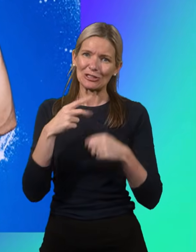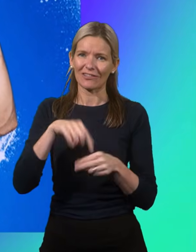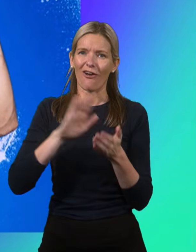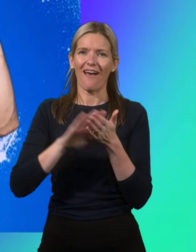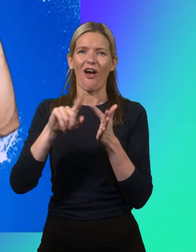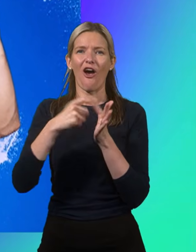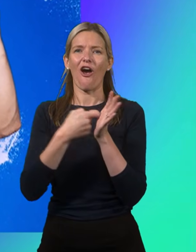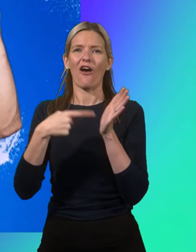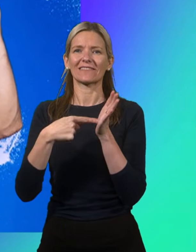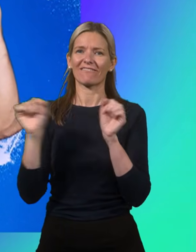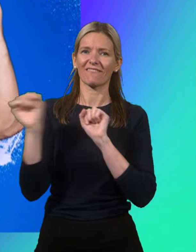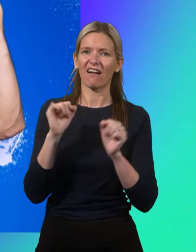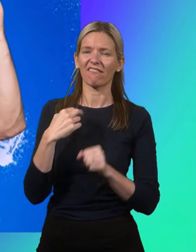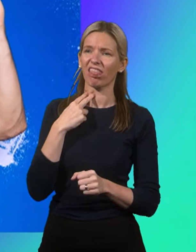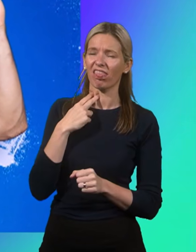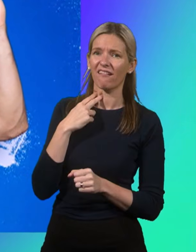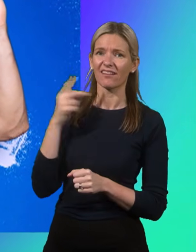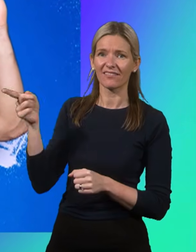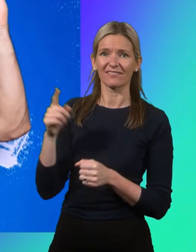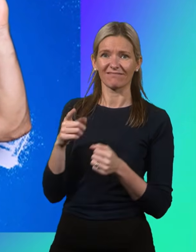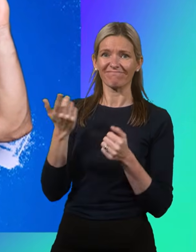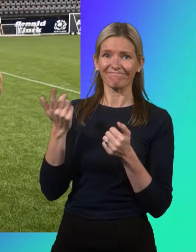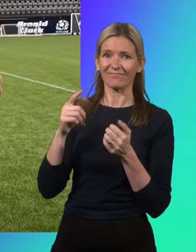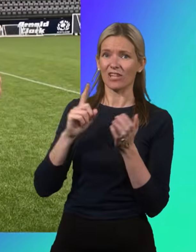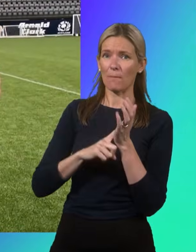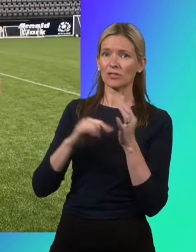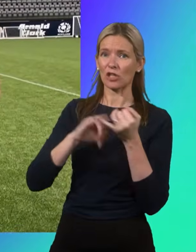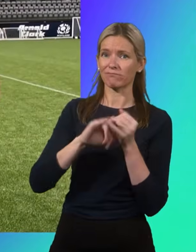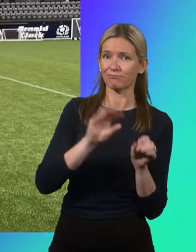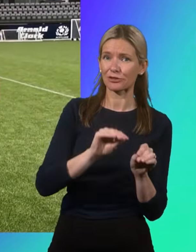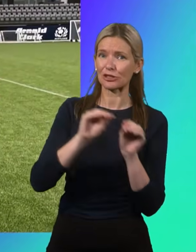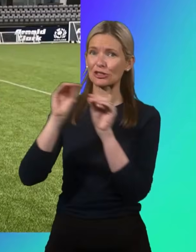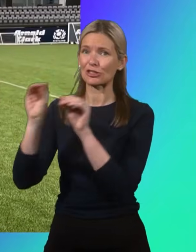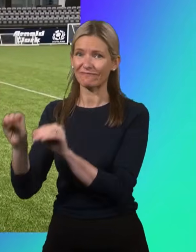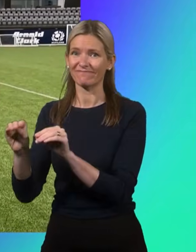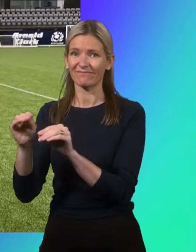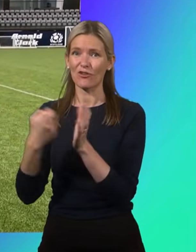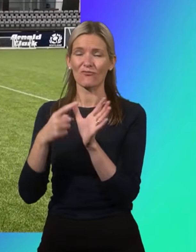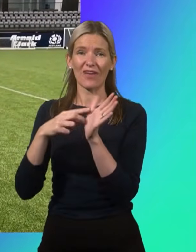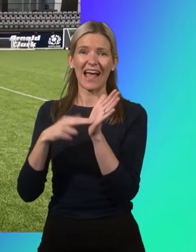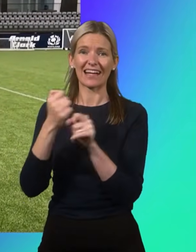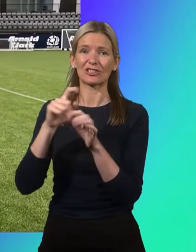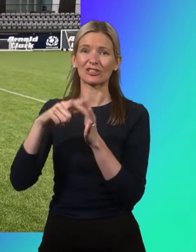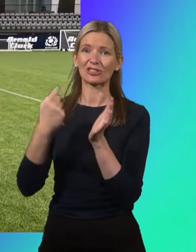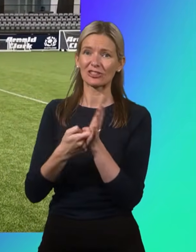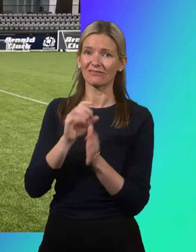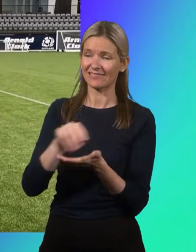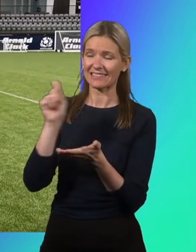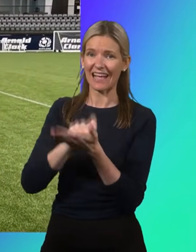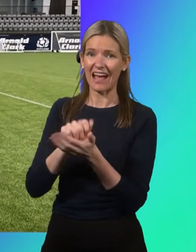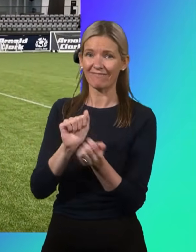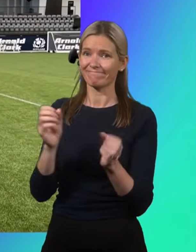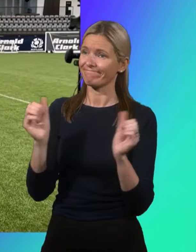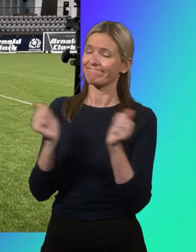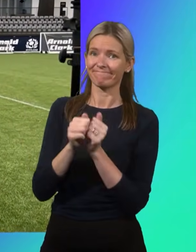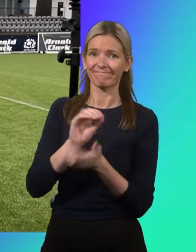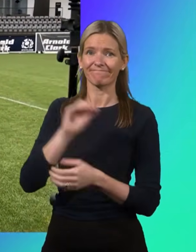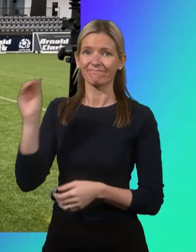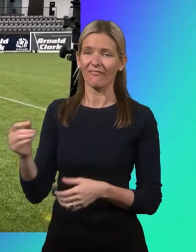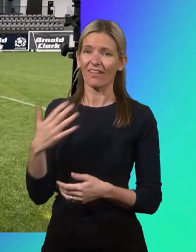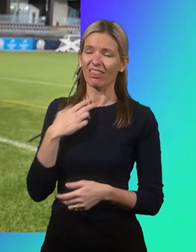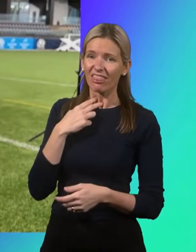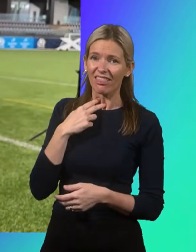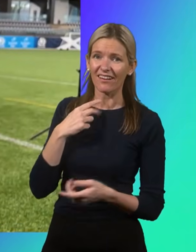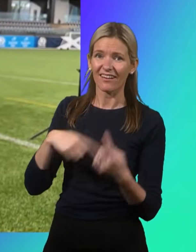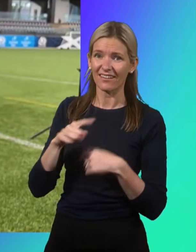fans as Rangers have unveiled their latest signing, Scotland striker Lawrence Shankland. Now, the former Hearts forward was one of